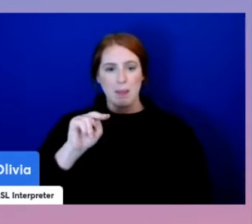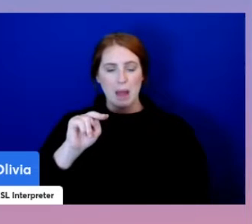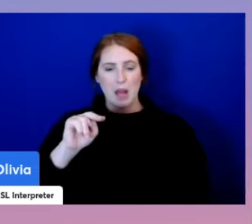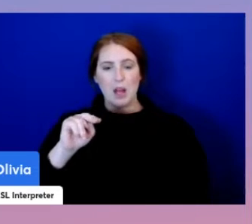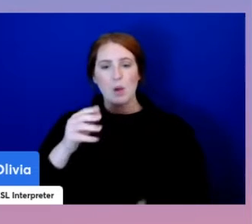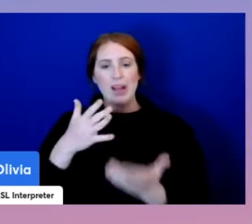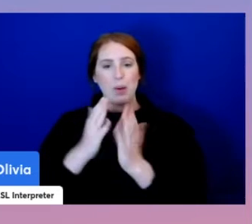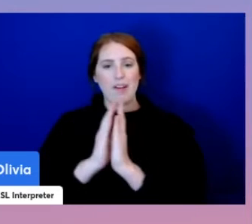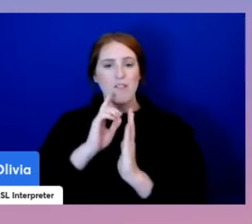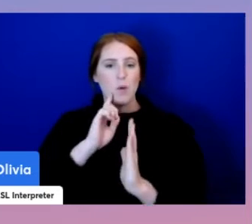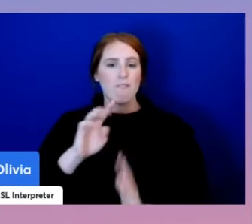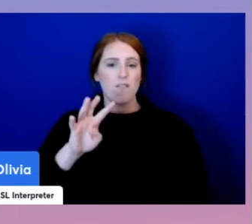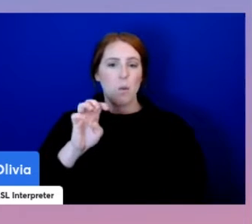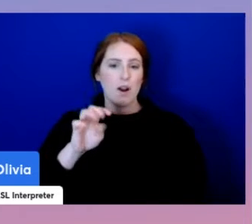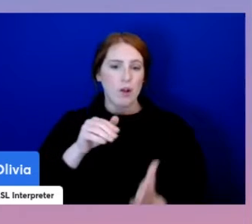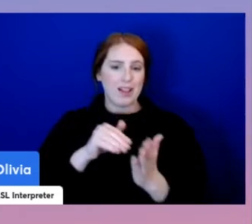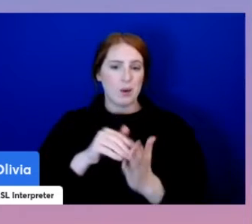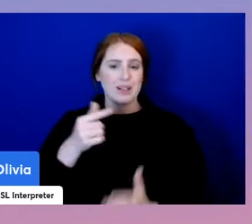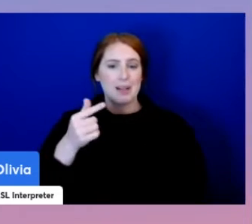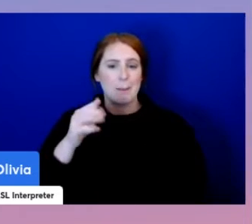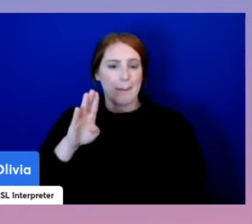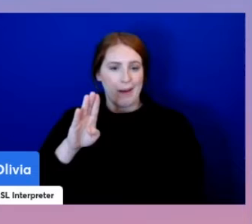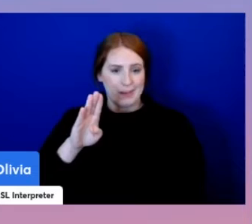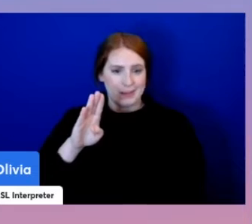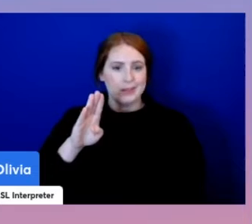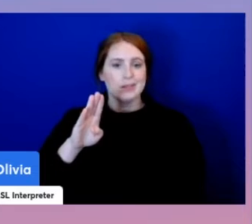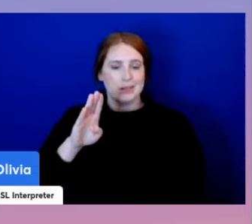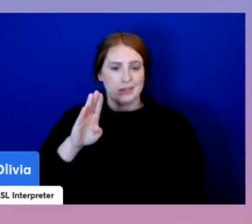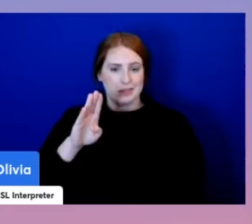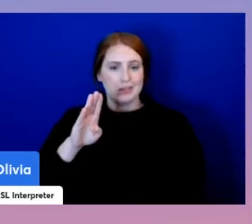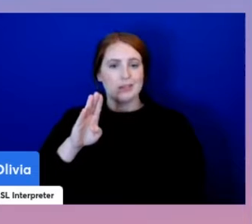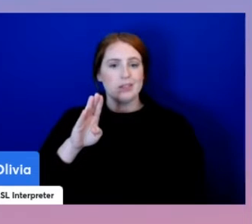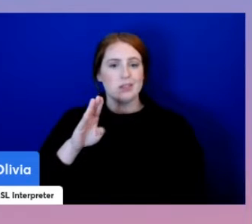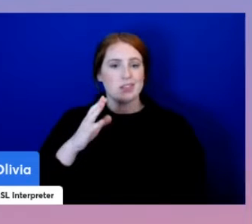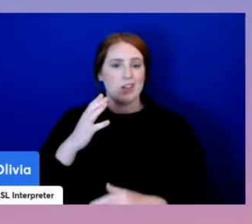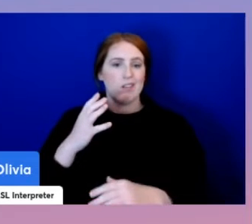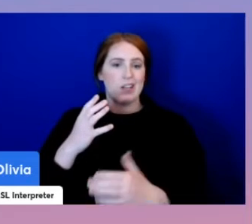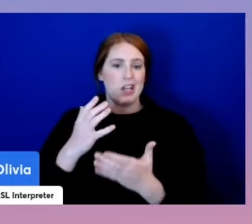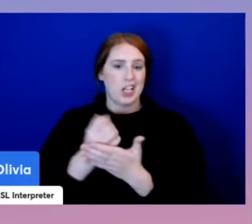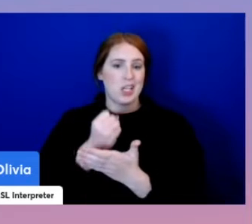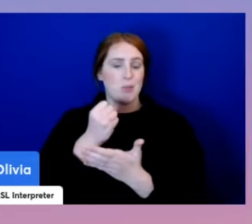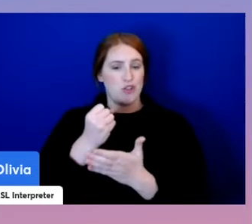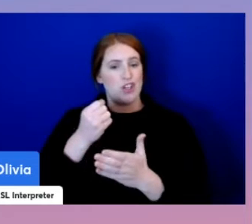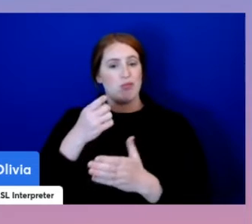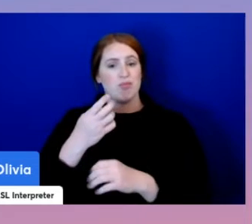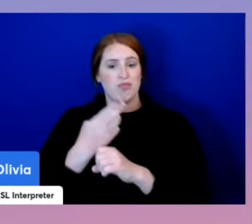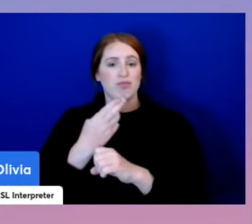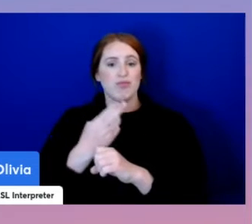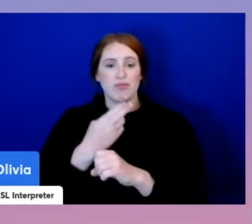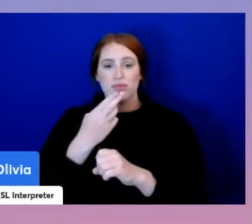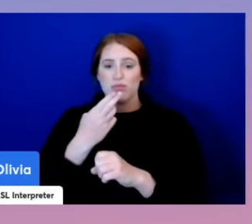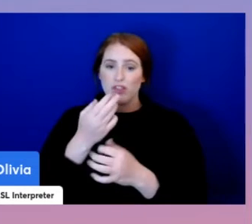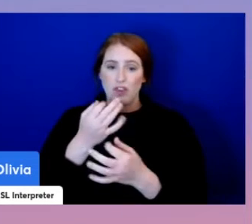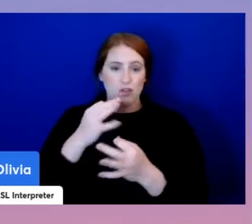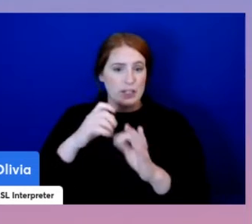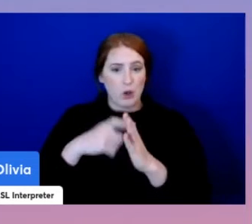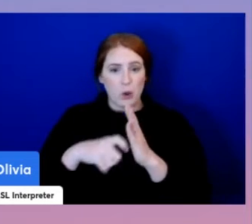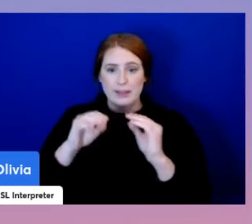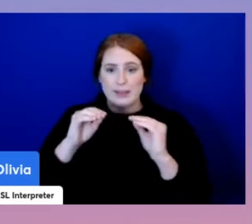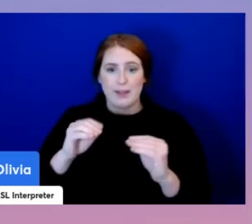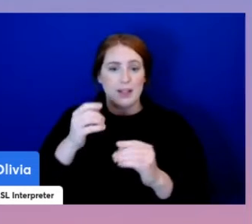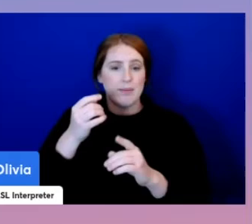per sec that you can use it for free per month per subscription. Yeah.